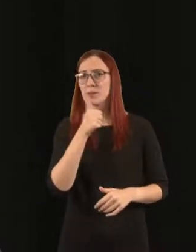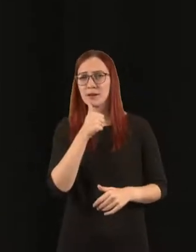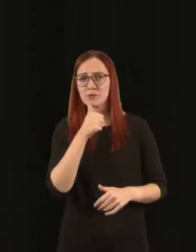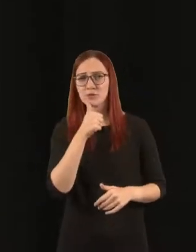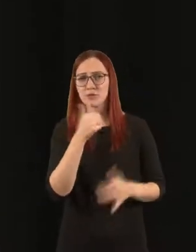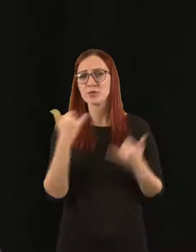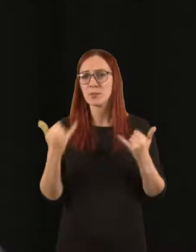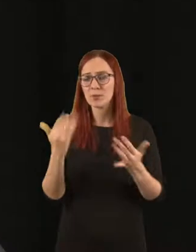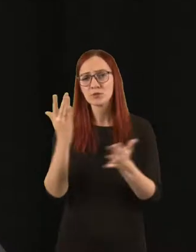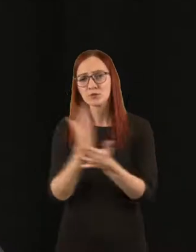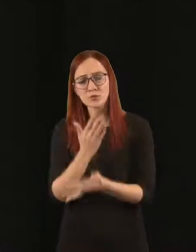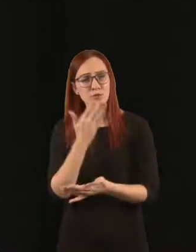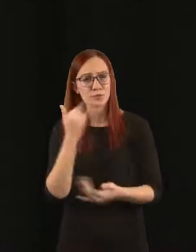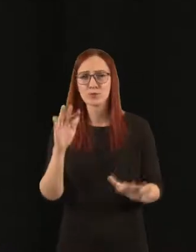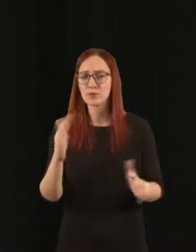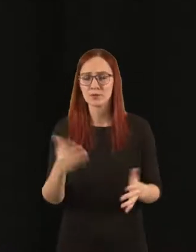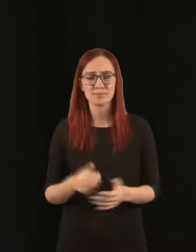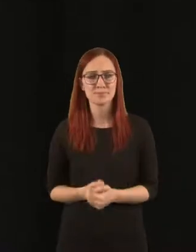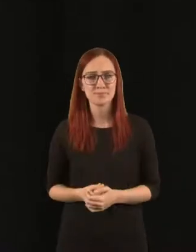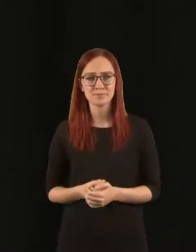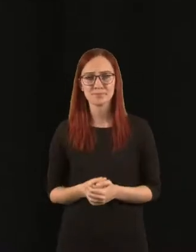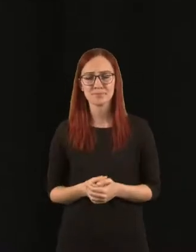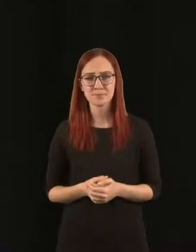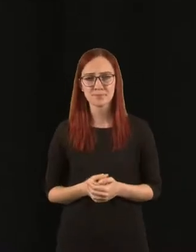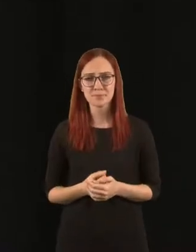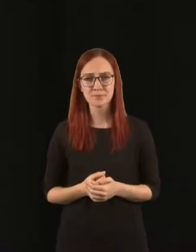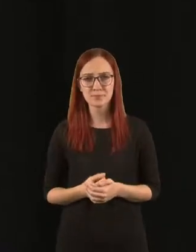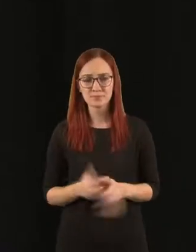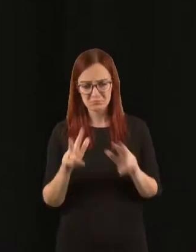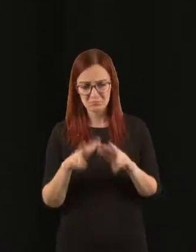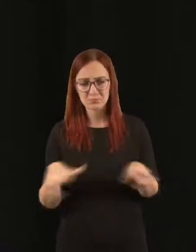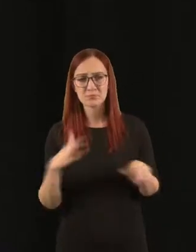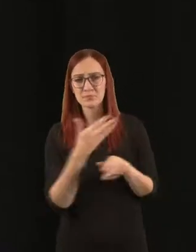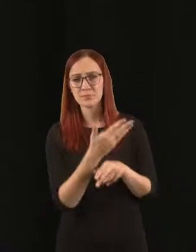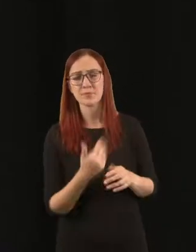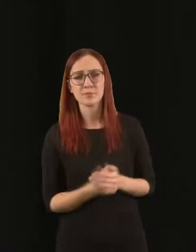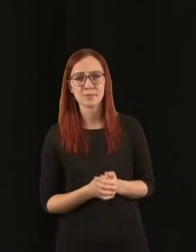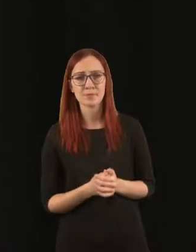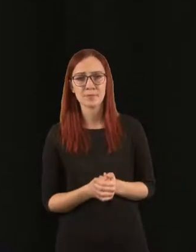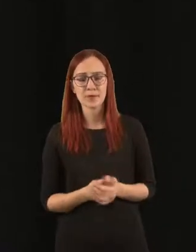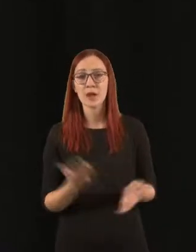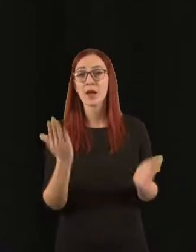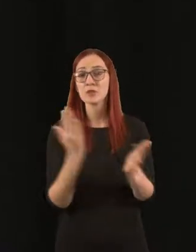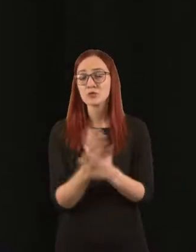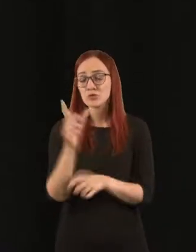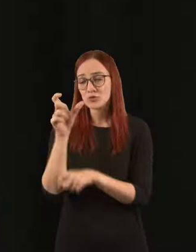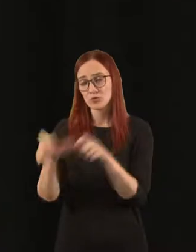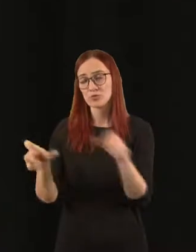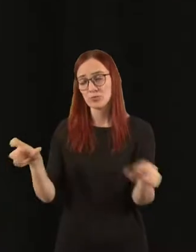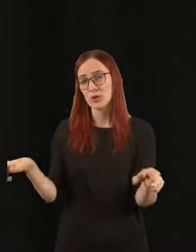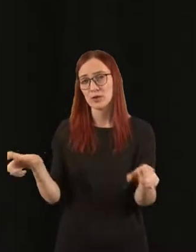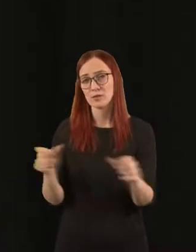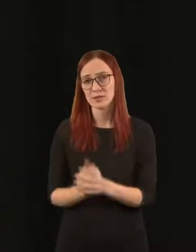different taxes, but that takes a political will. What if it's not exist?